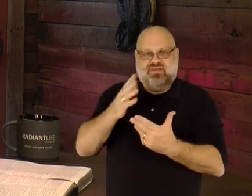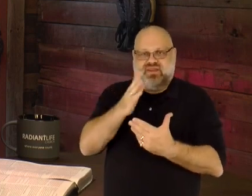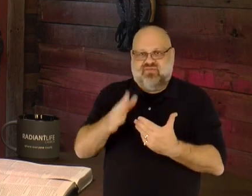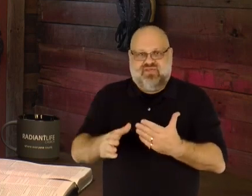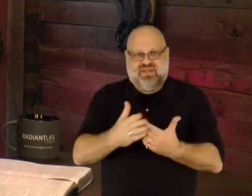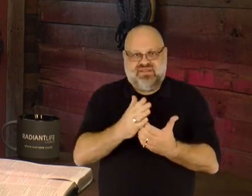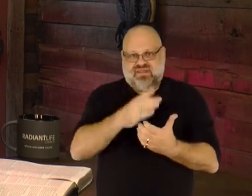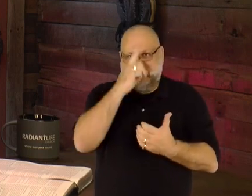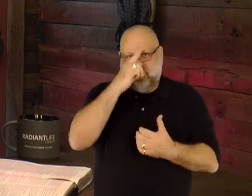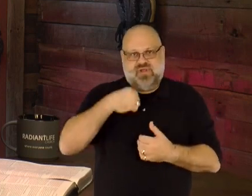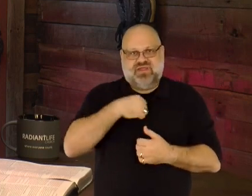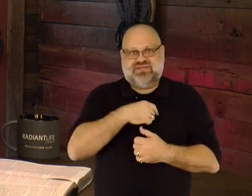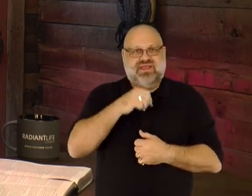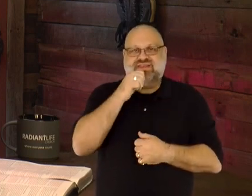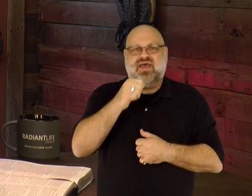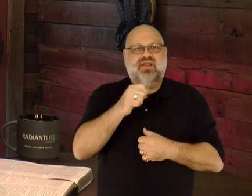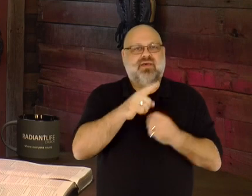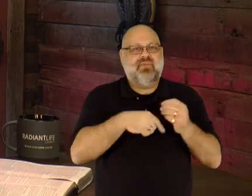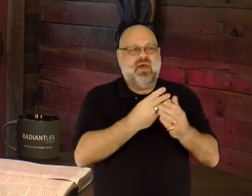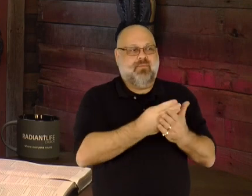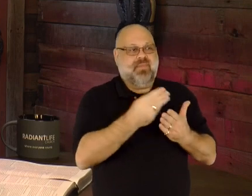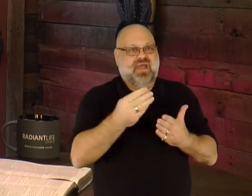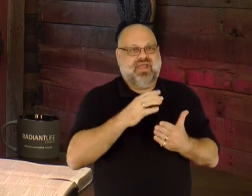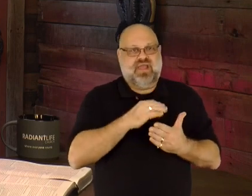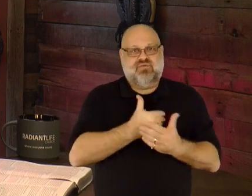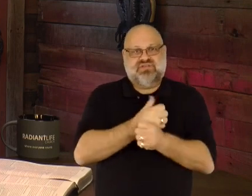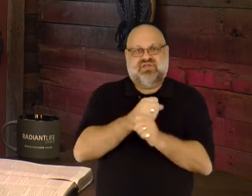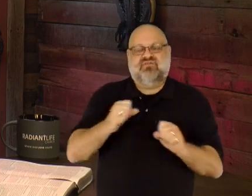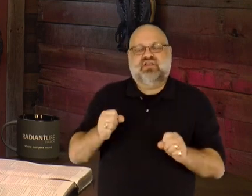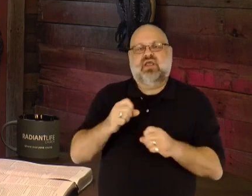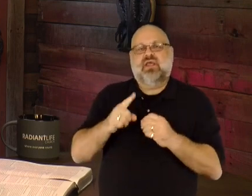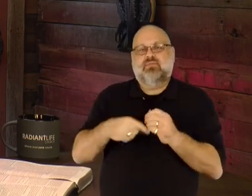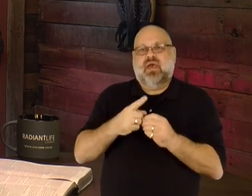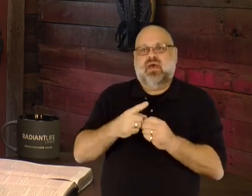But this isn't about buying our salvation. It's about